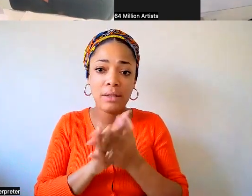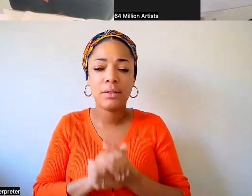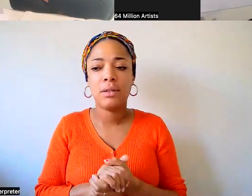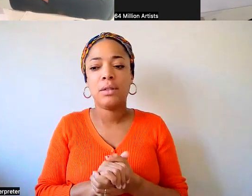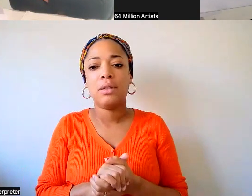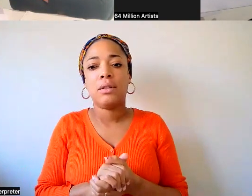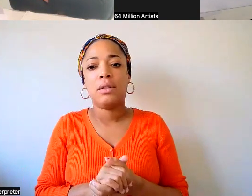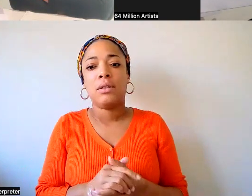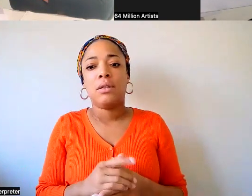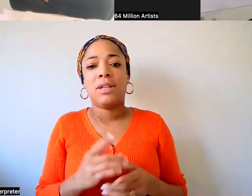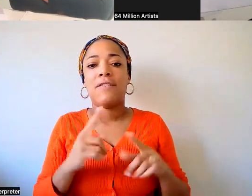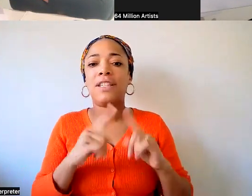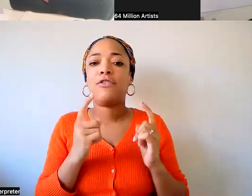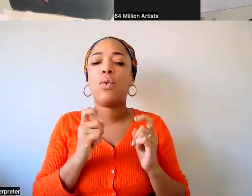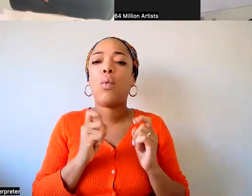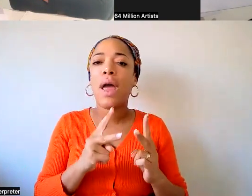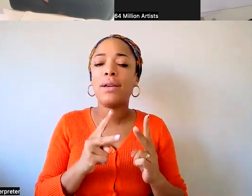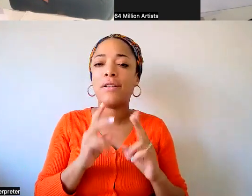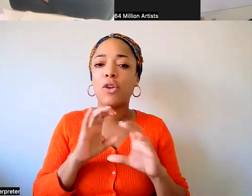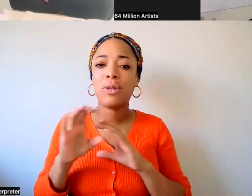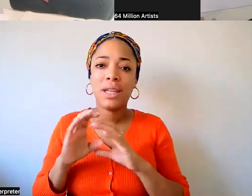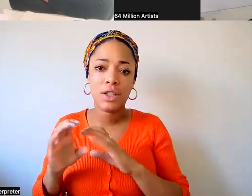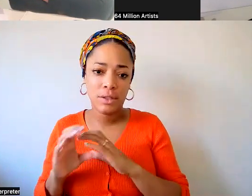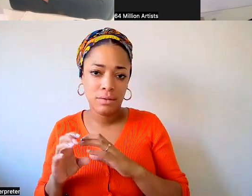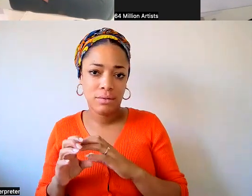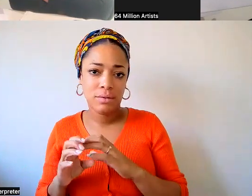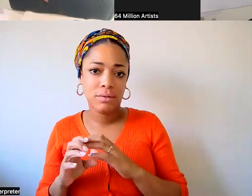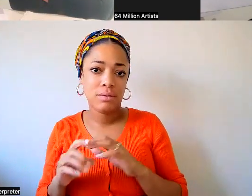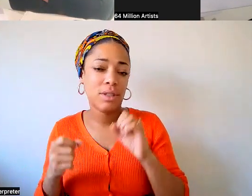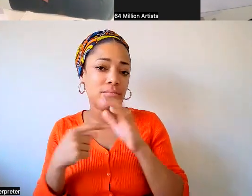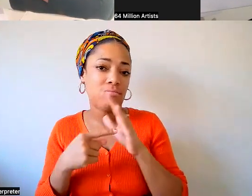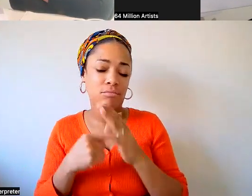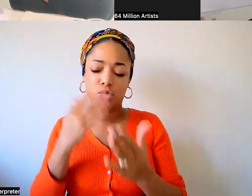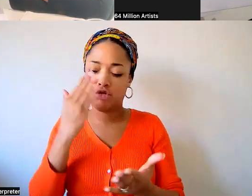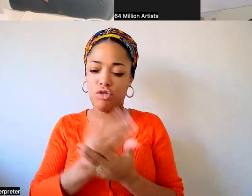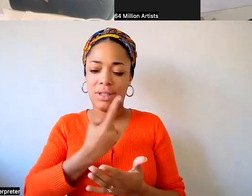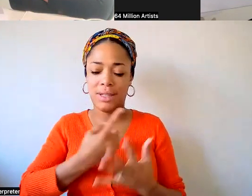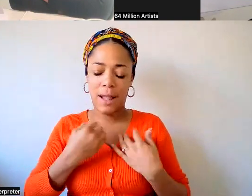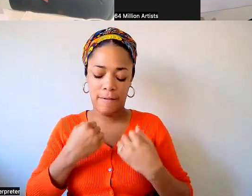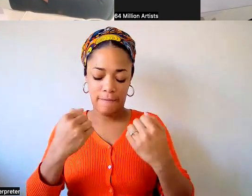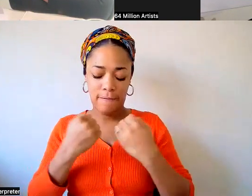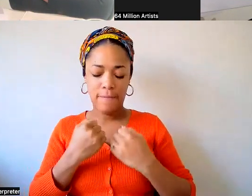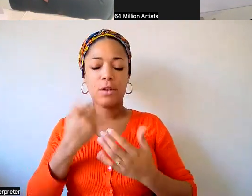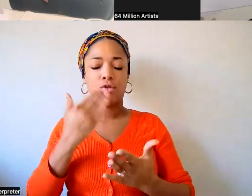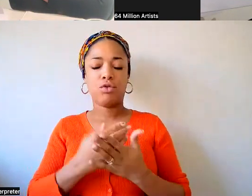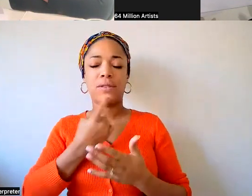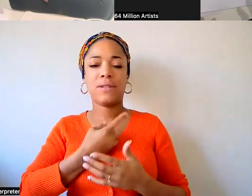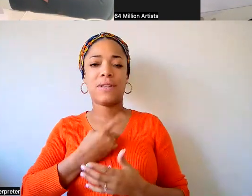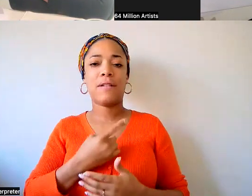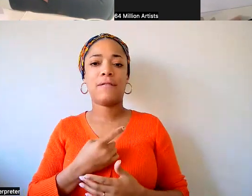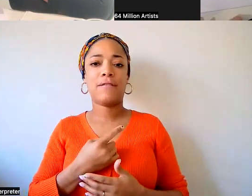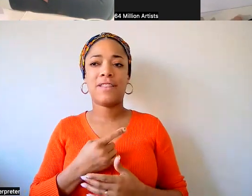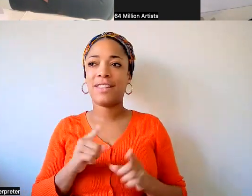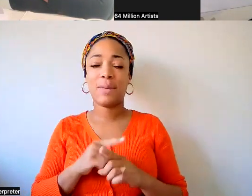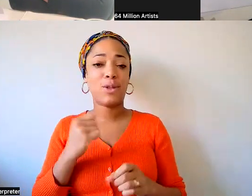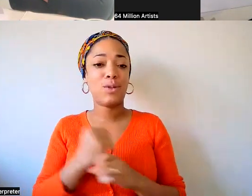We've got a ways of communicating. Trust it. That's the big thing. Trust yourselves, just as you have, just as you've done so today and the people